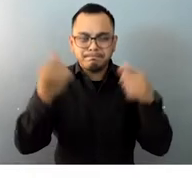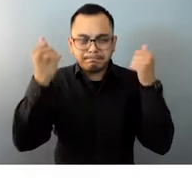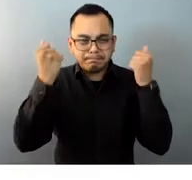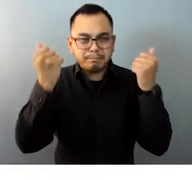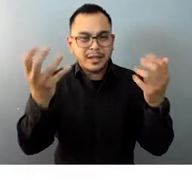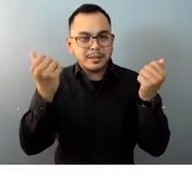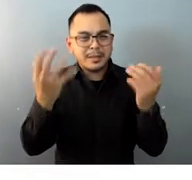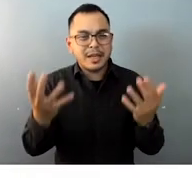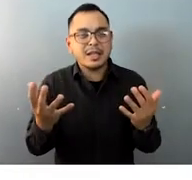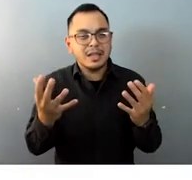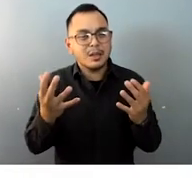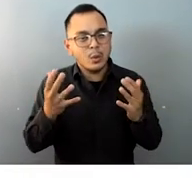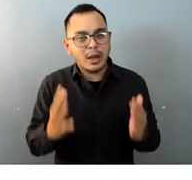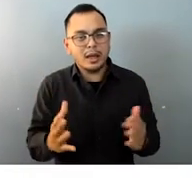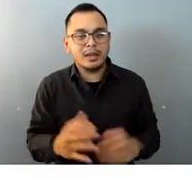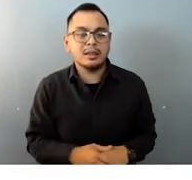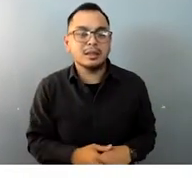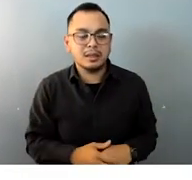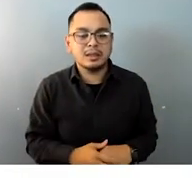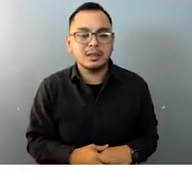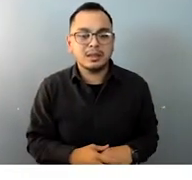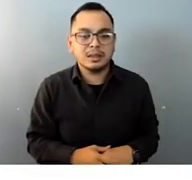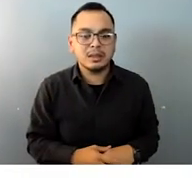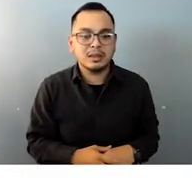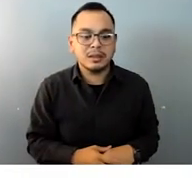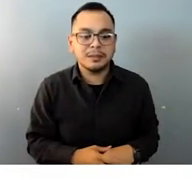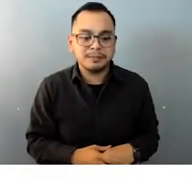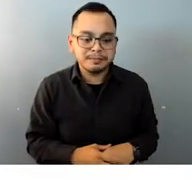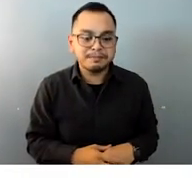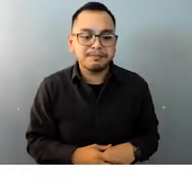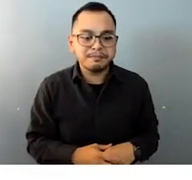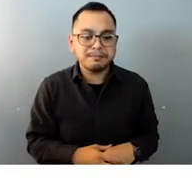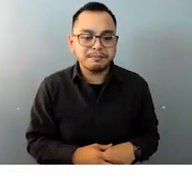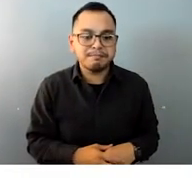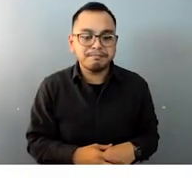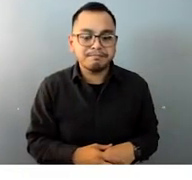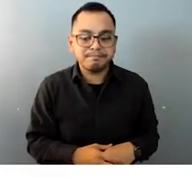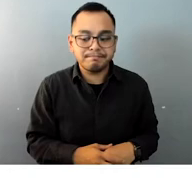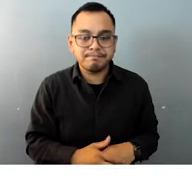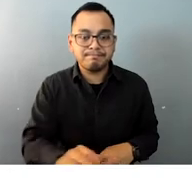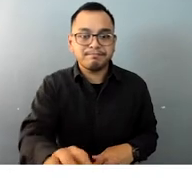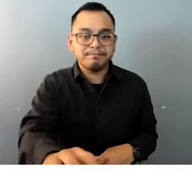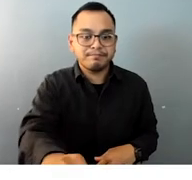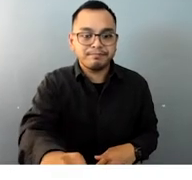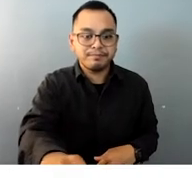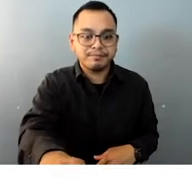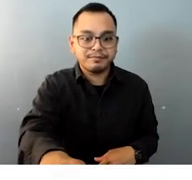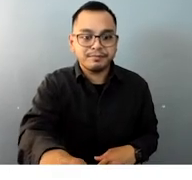intersect, connect in so many ways.